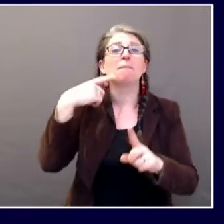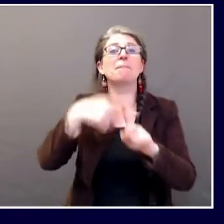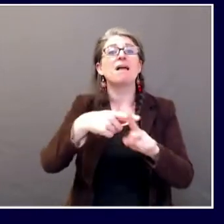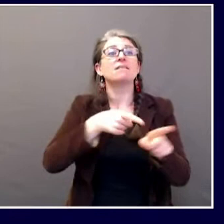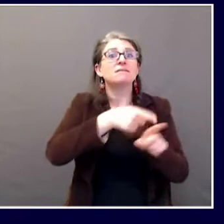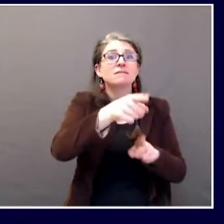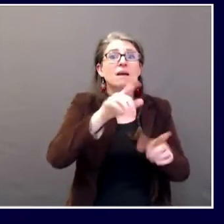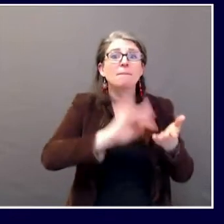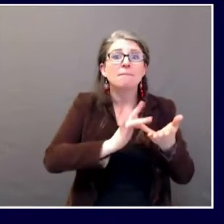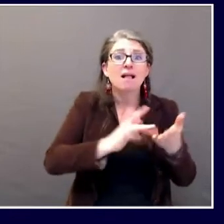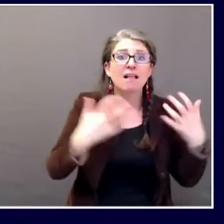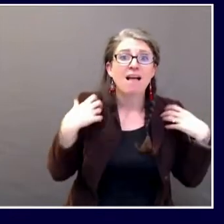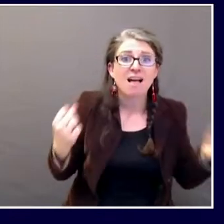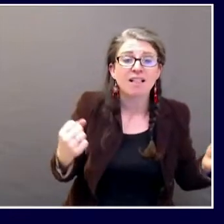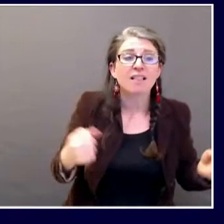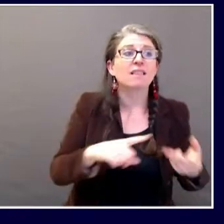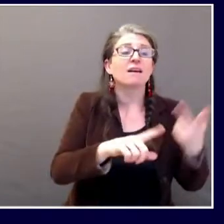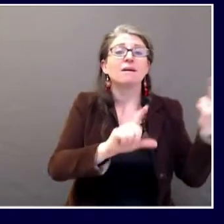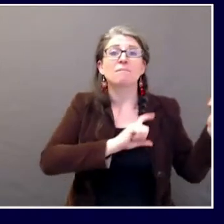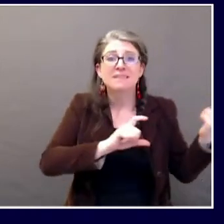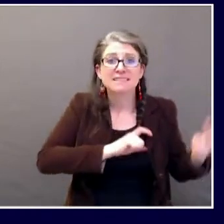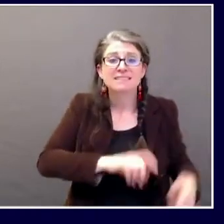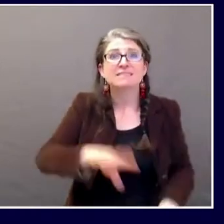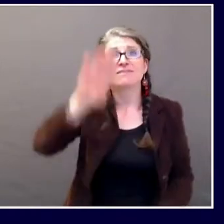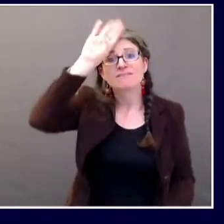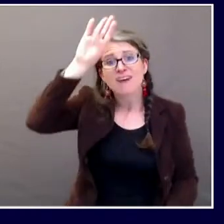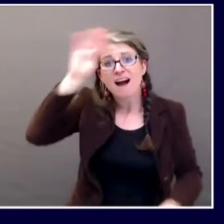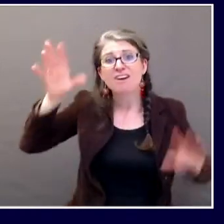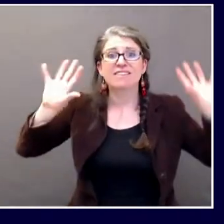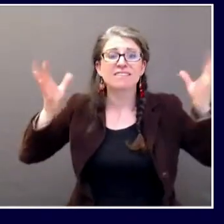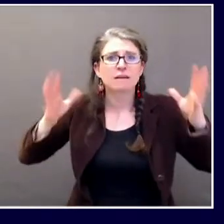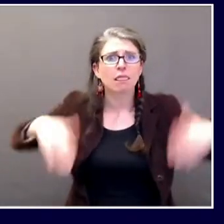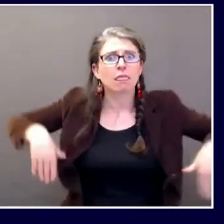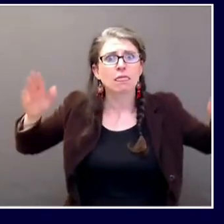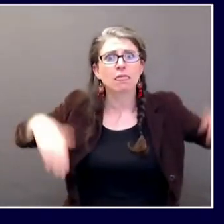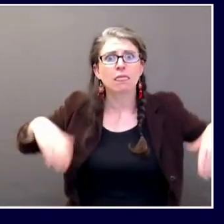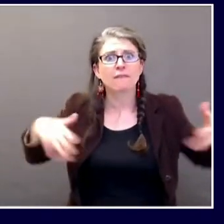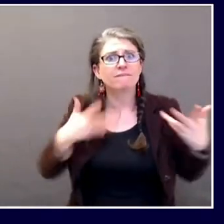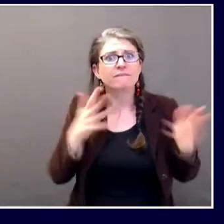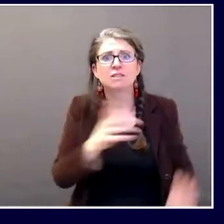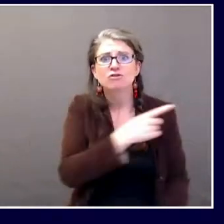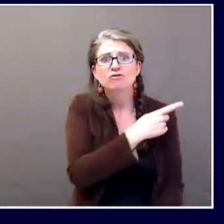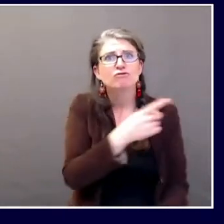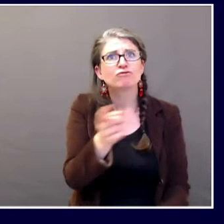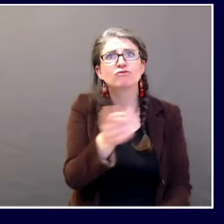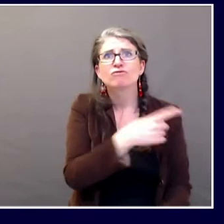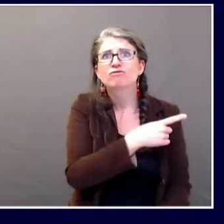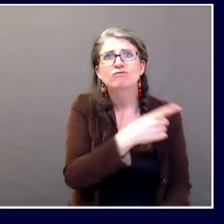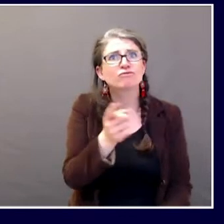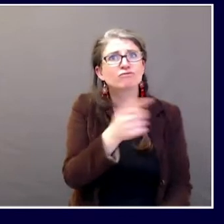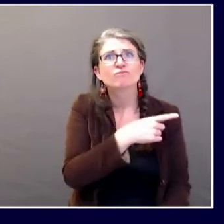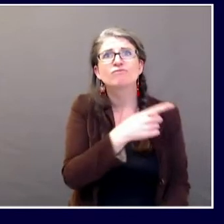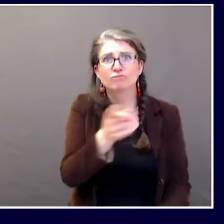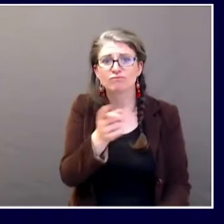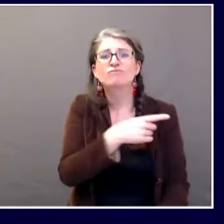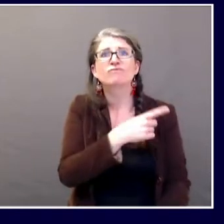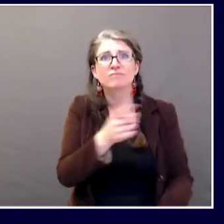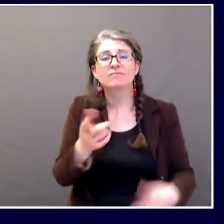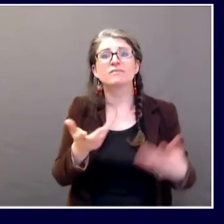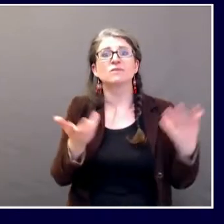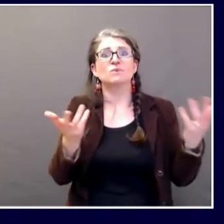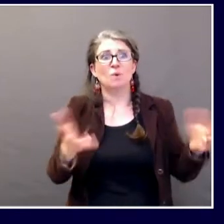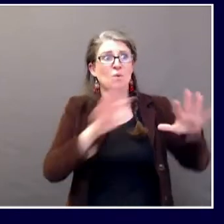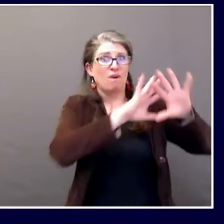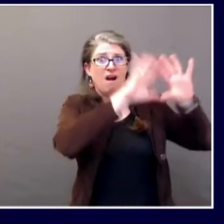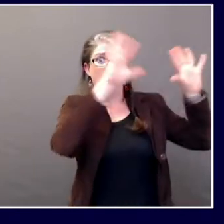in Maine who are just in that 70 and over category. We're only getting a fraction of it every single week. So it will continue to take